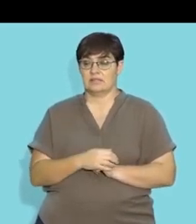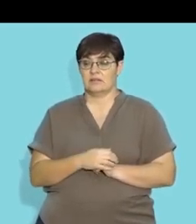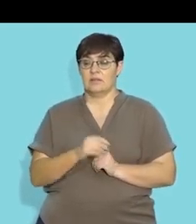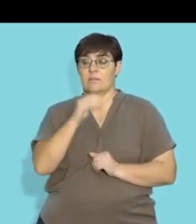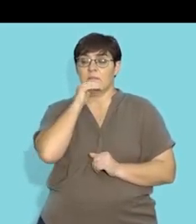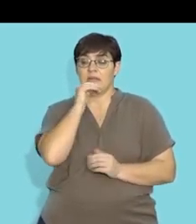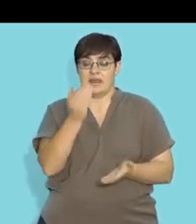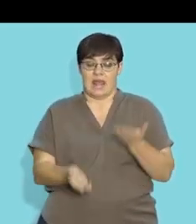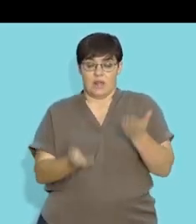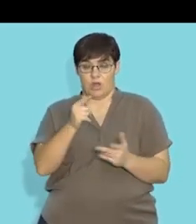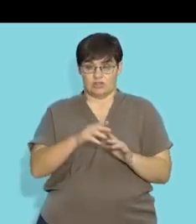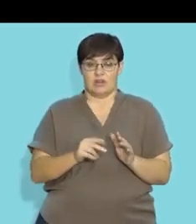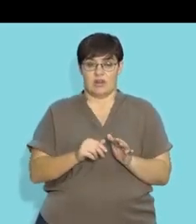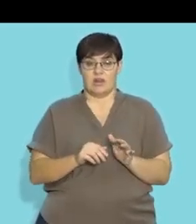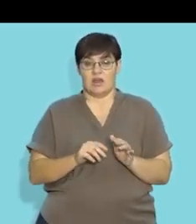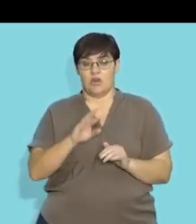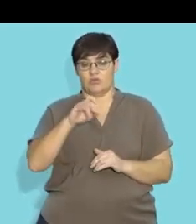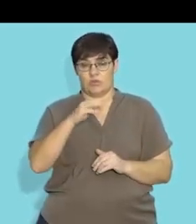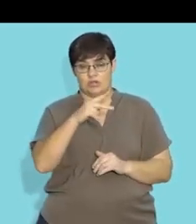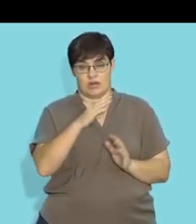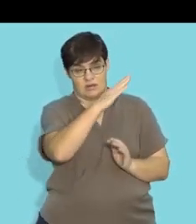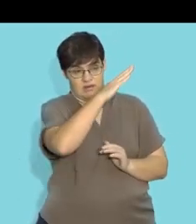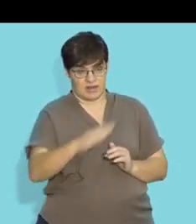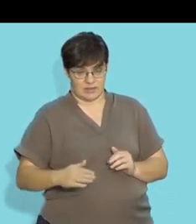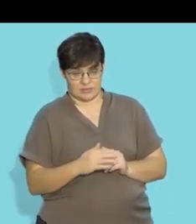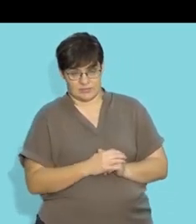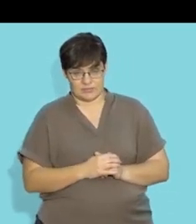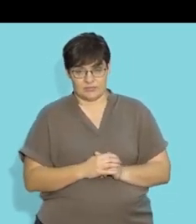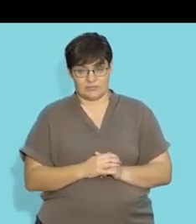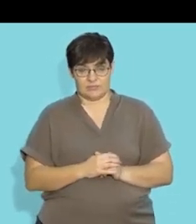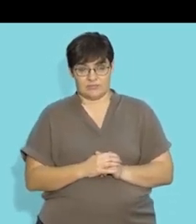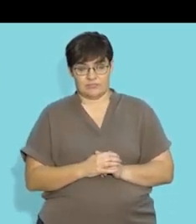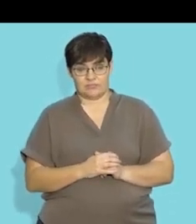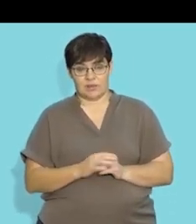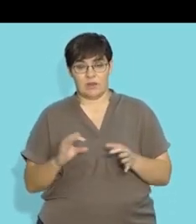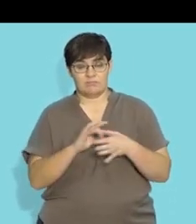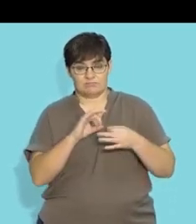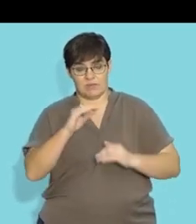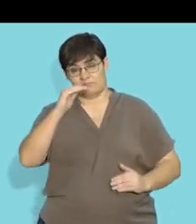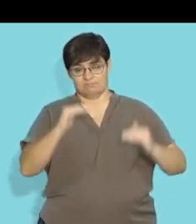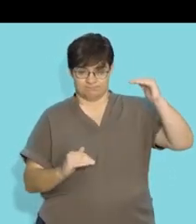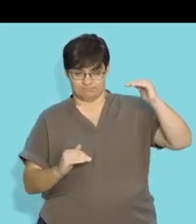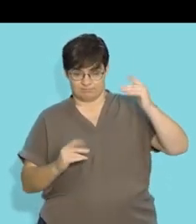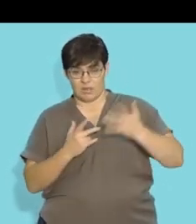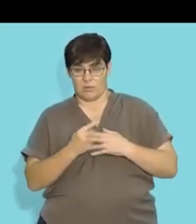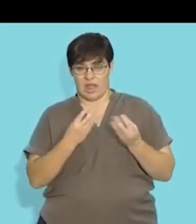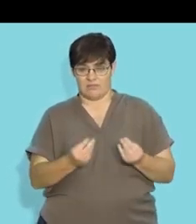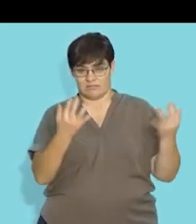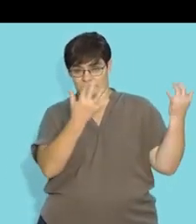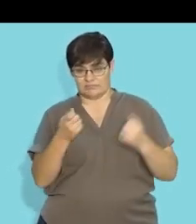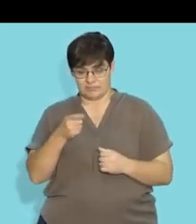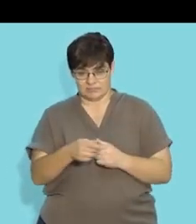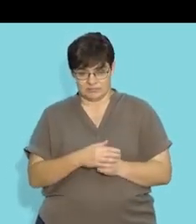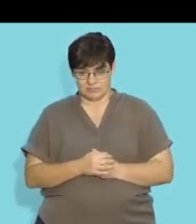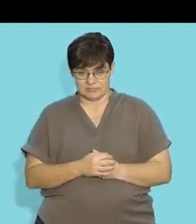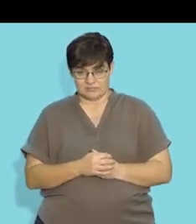1.12x, which is the equation of the regression. Are we together? We used our calculator to do the